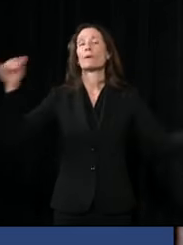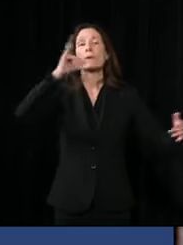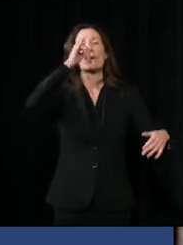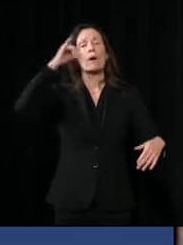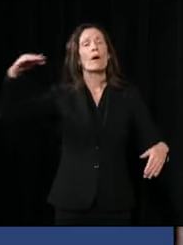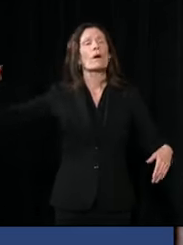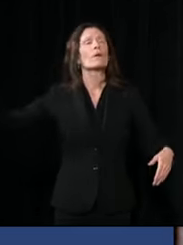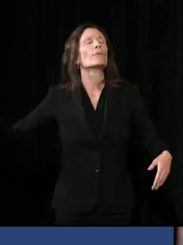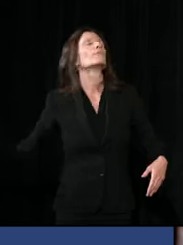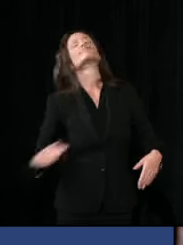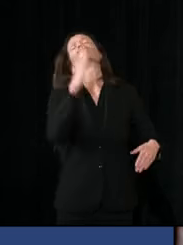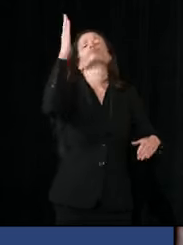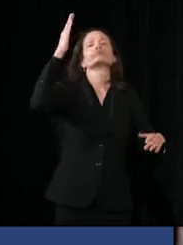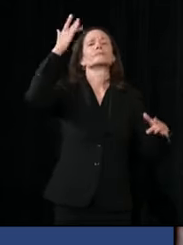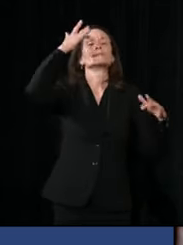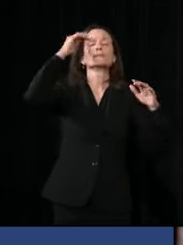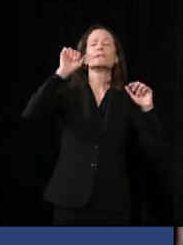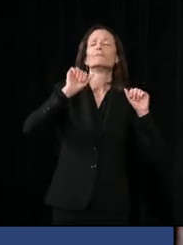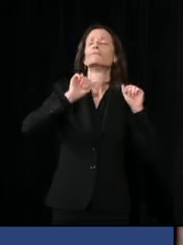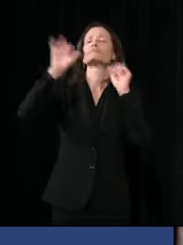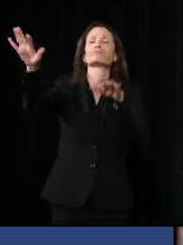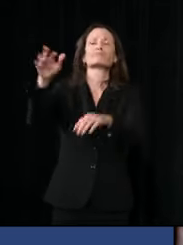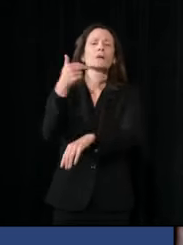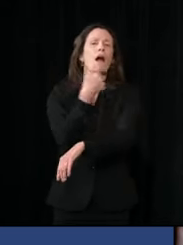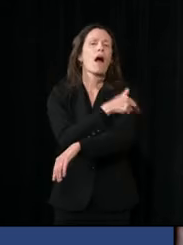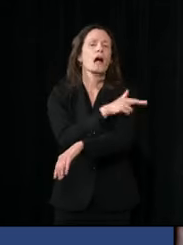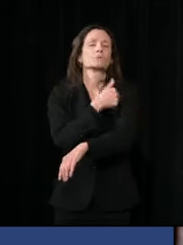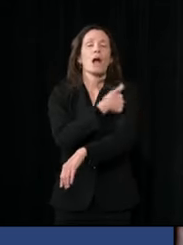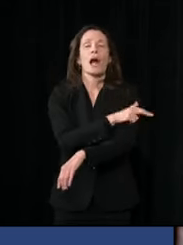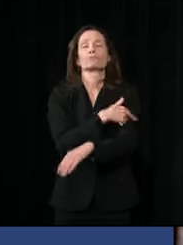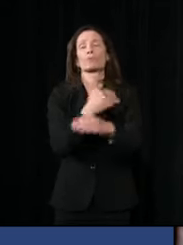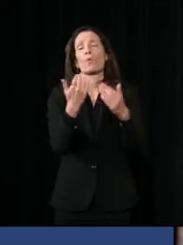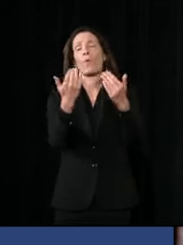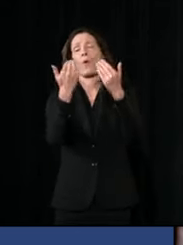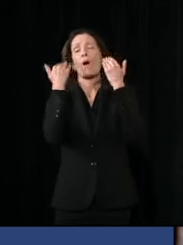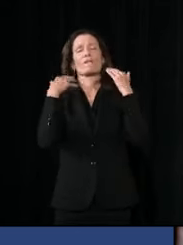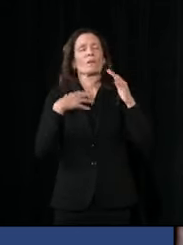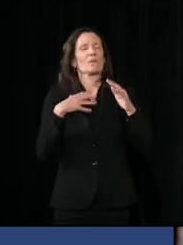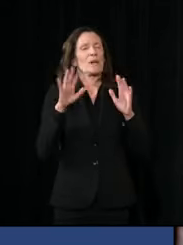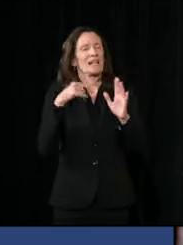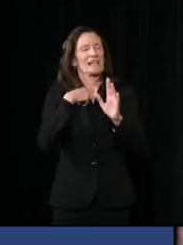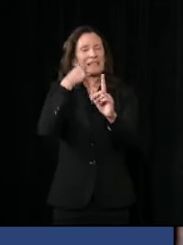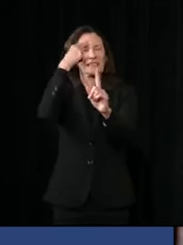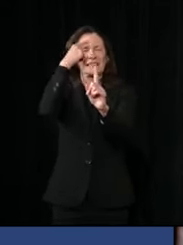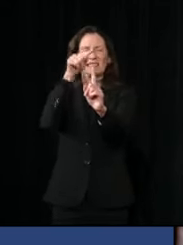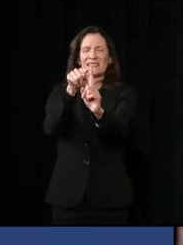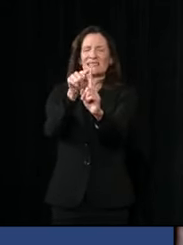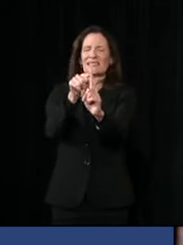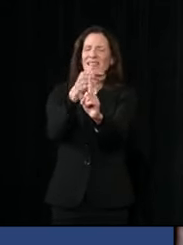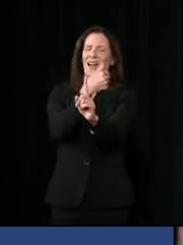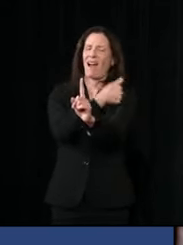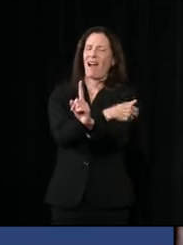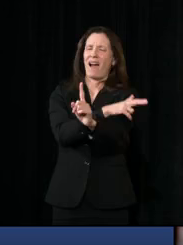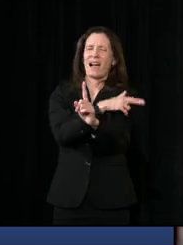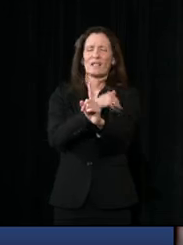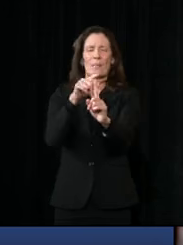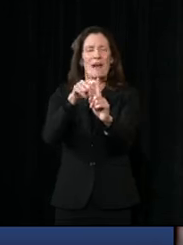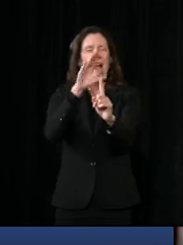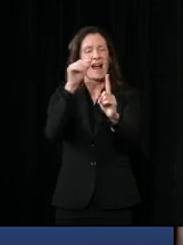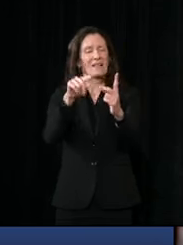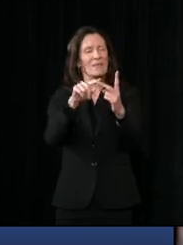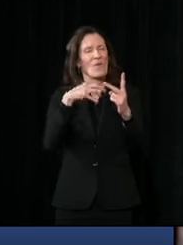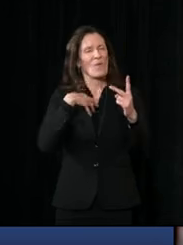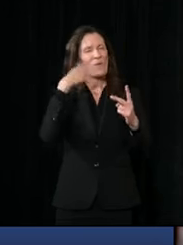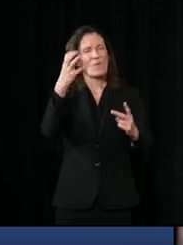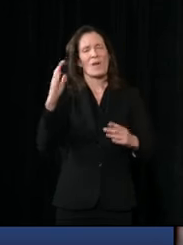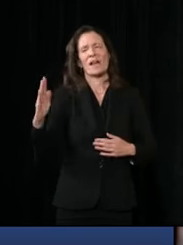our healthcare system. Right now, I think we're making good progress. Let's continue to make this good progress in keeping people safe. And then, when the